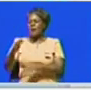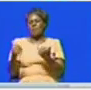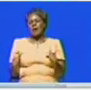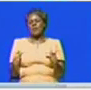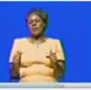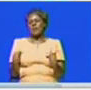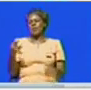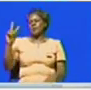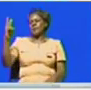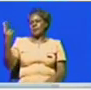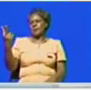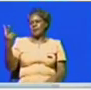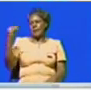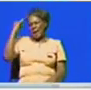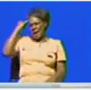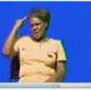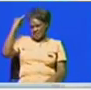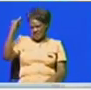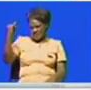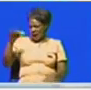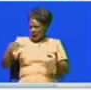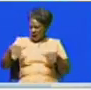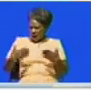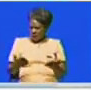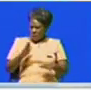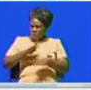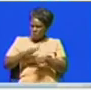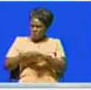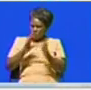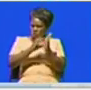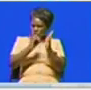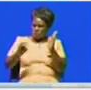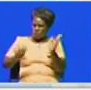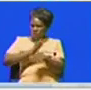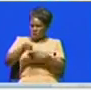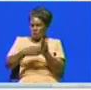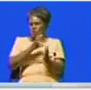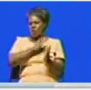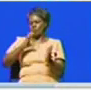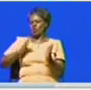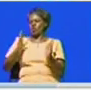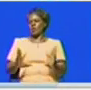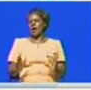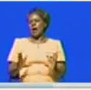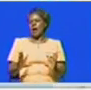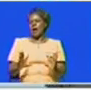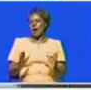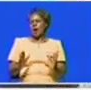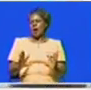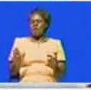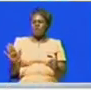Secondly, ideally, the ideal thing would be to remove all the commissioners, to remove the